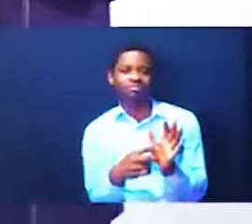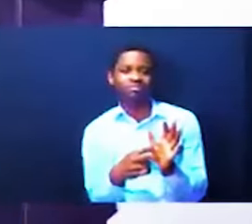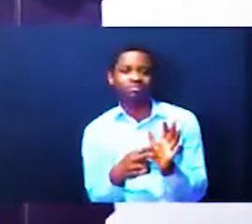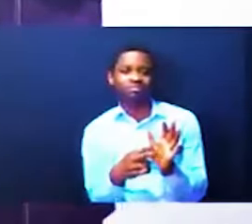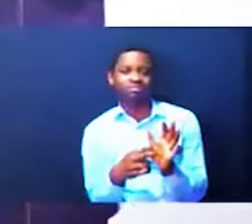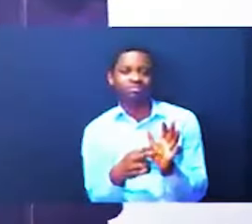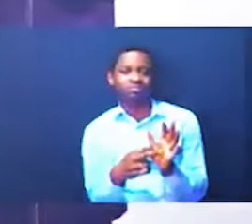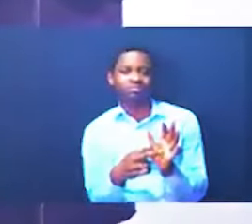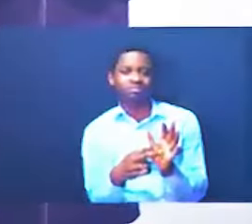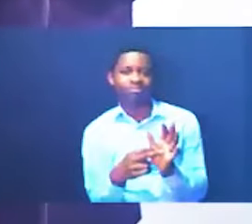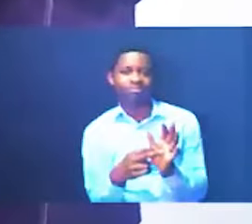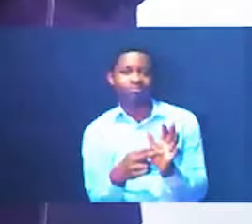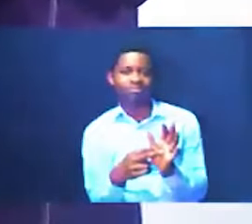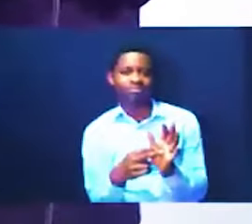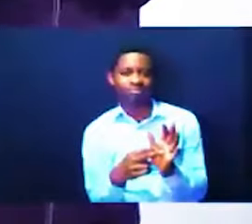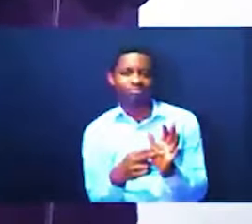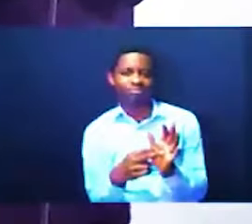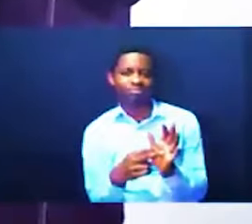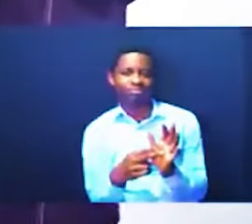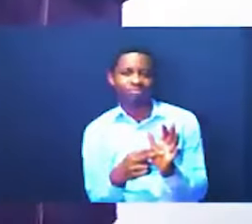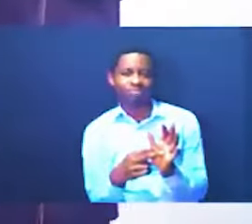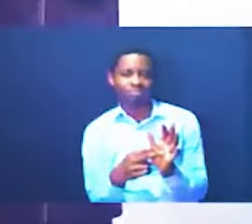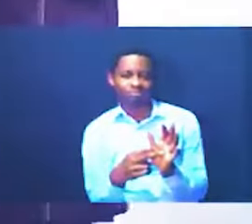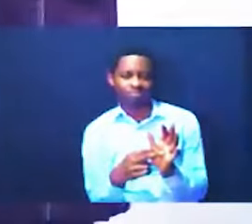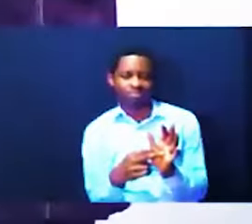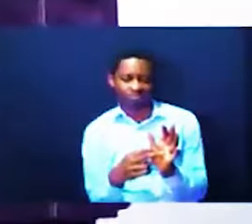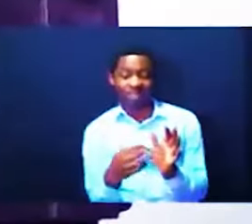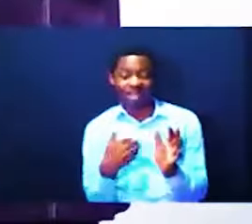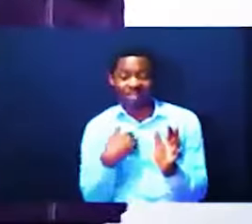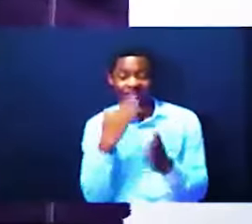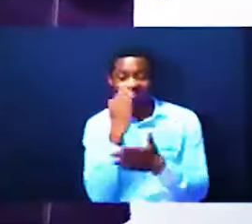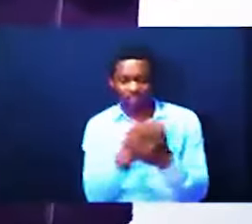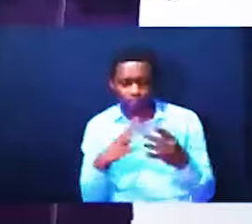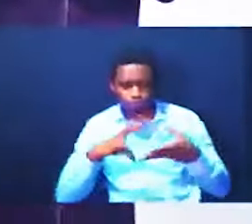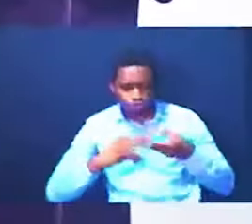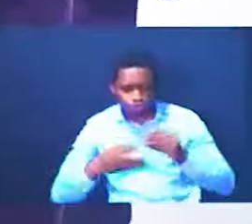me bring an Old Testament story to open up this verse.